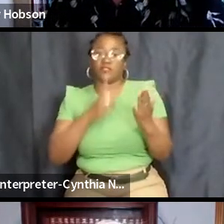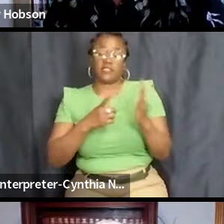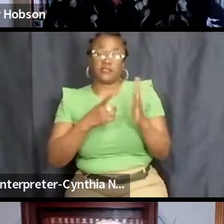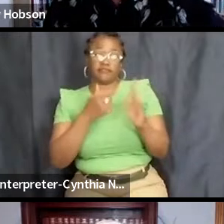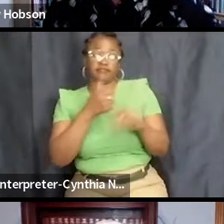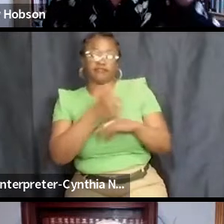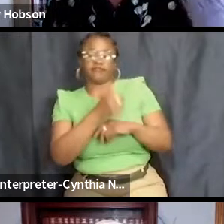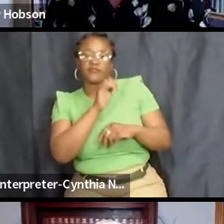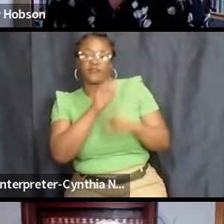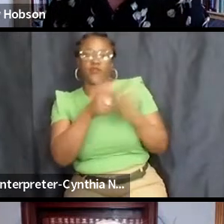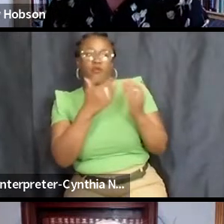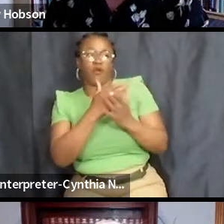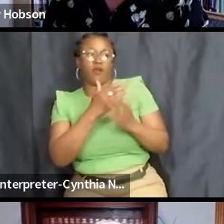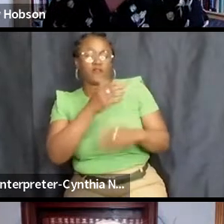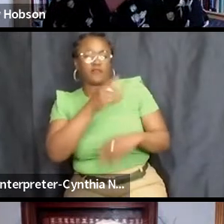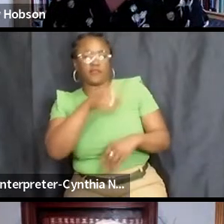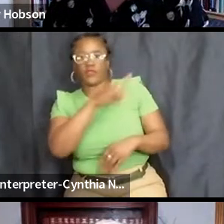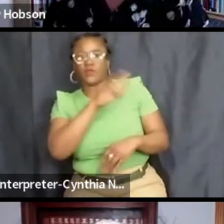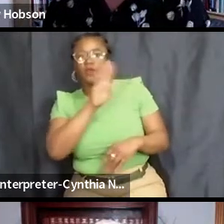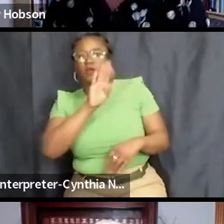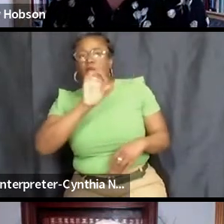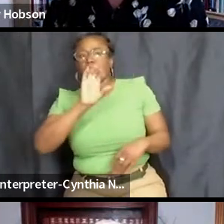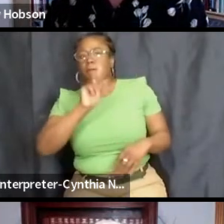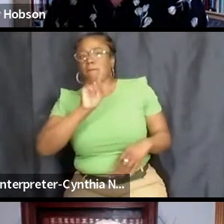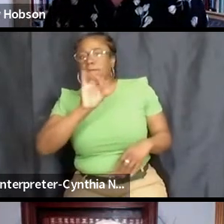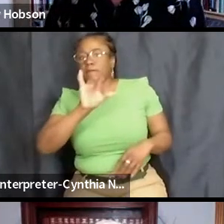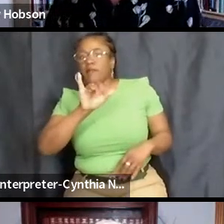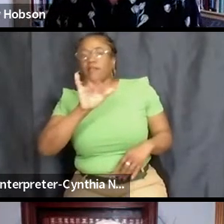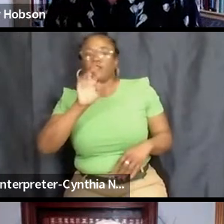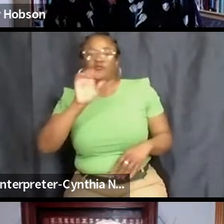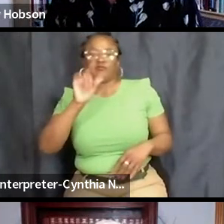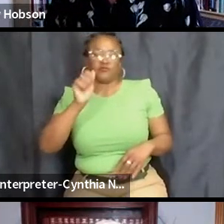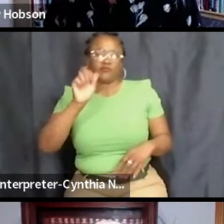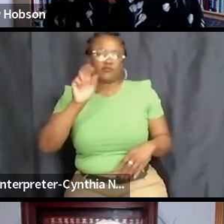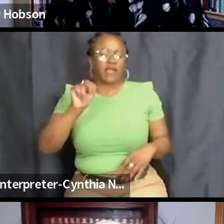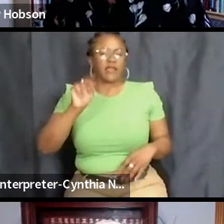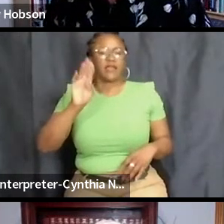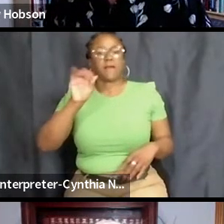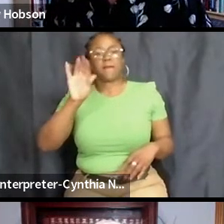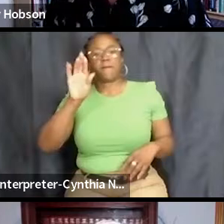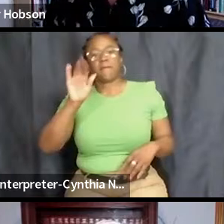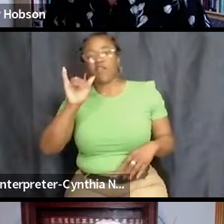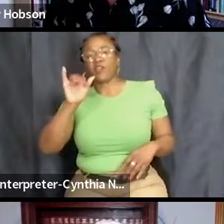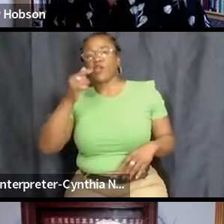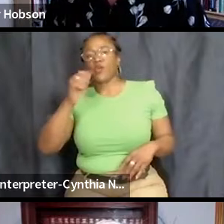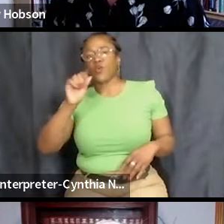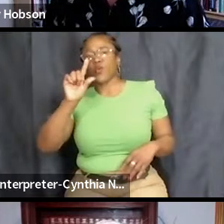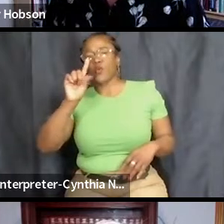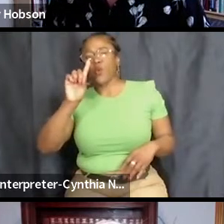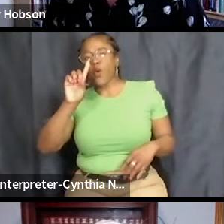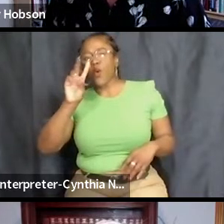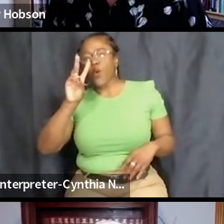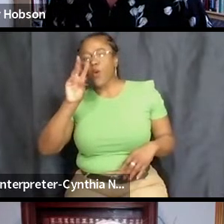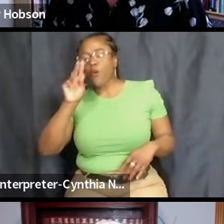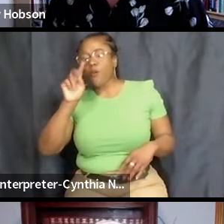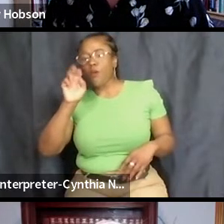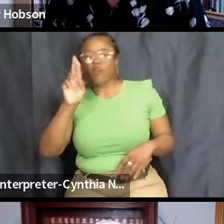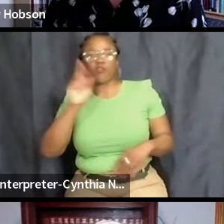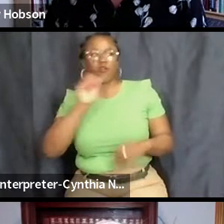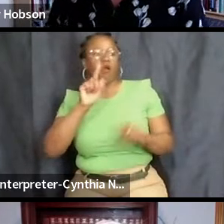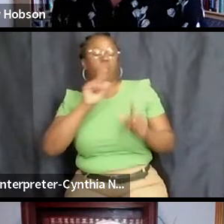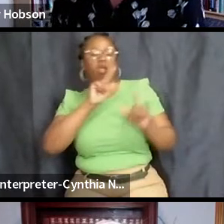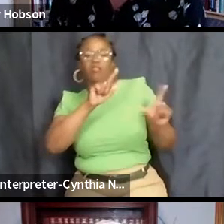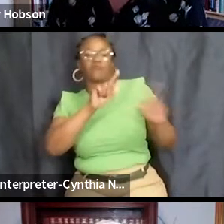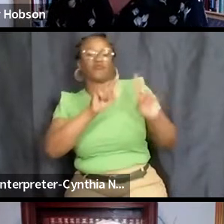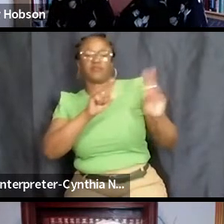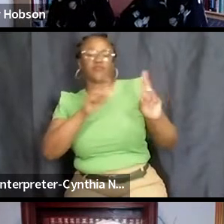in the conservative movement, Buckley, Reagan, Barry Goldwater, all the conservative intellectuals. There are many